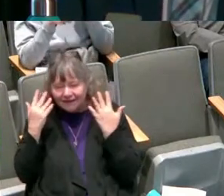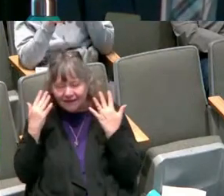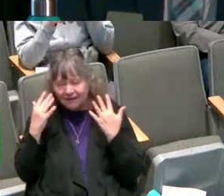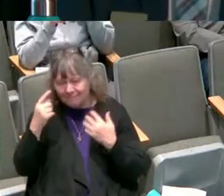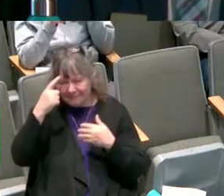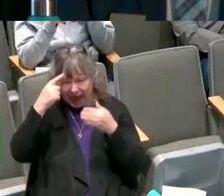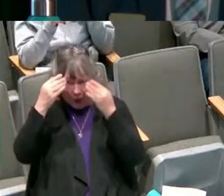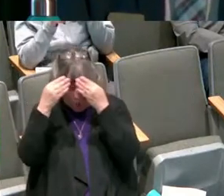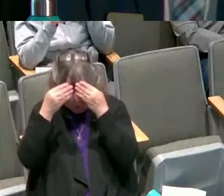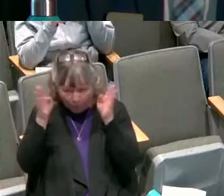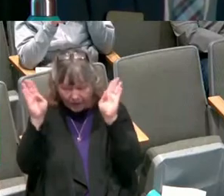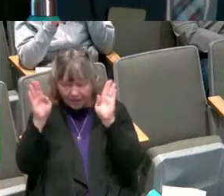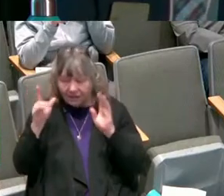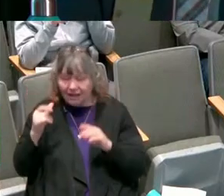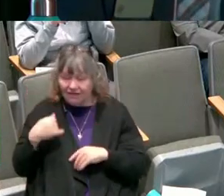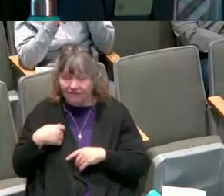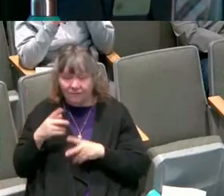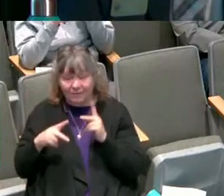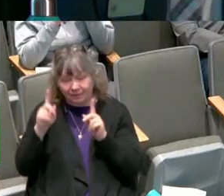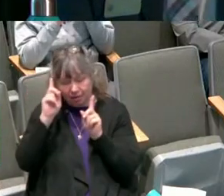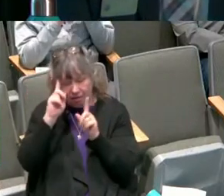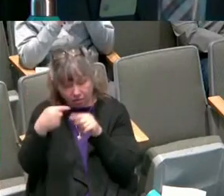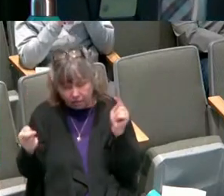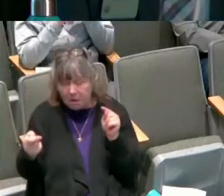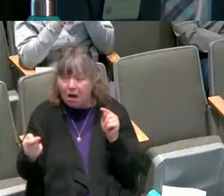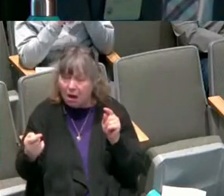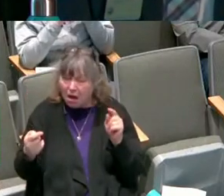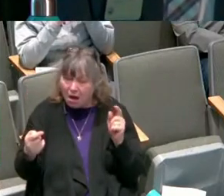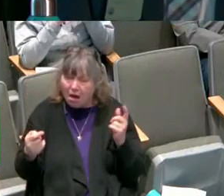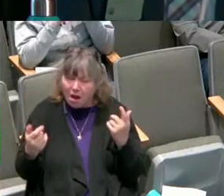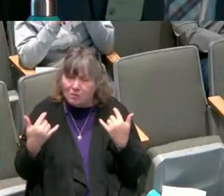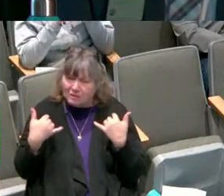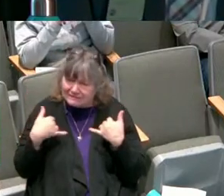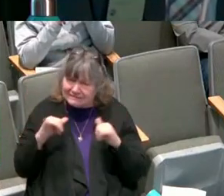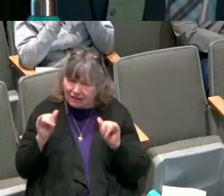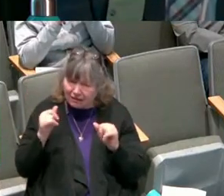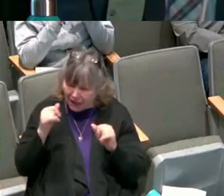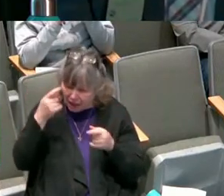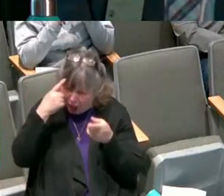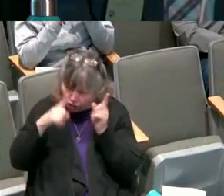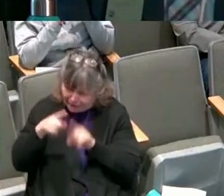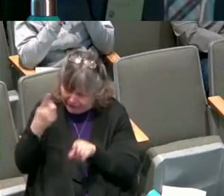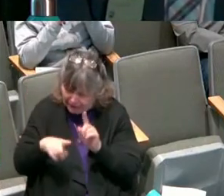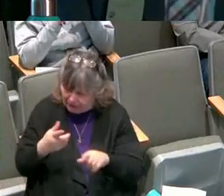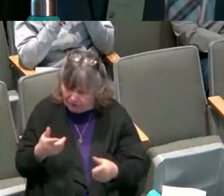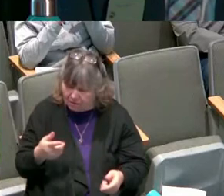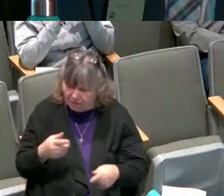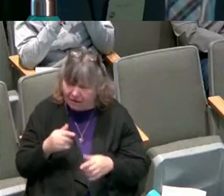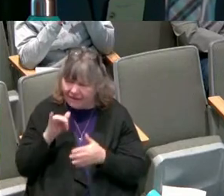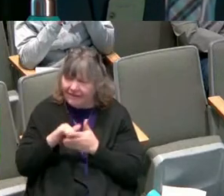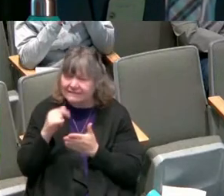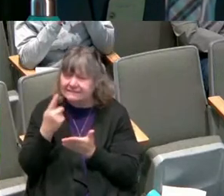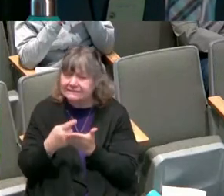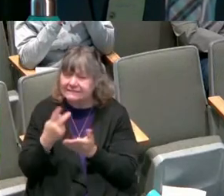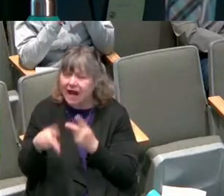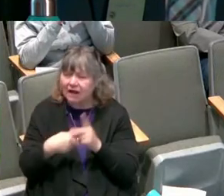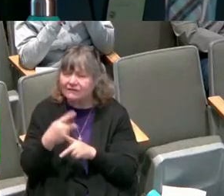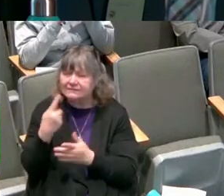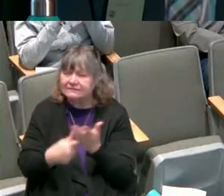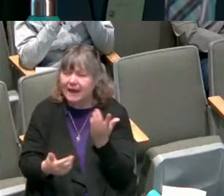contrary opinions can strengthen our discourse this kind of debate will really enrich